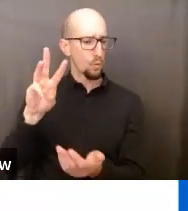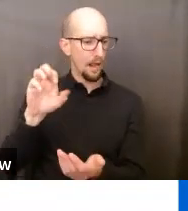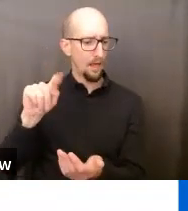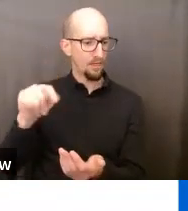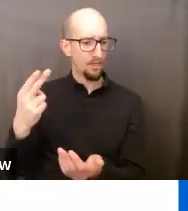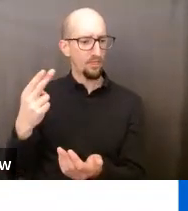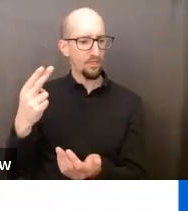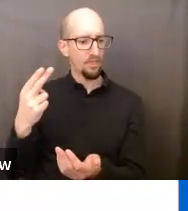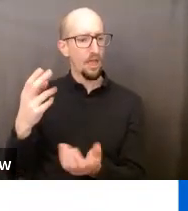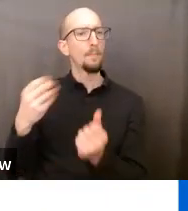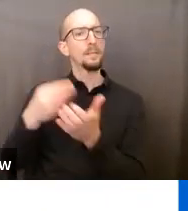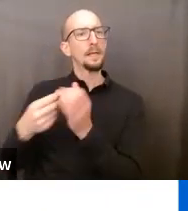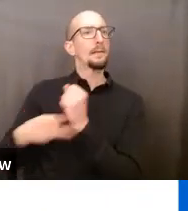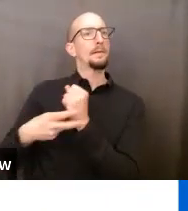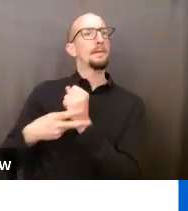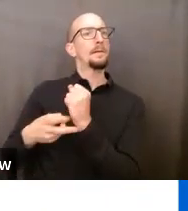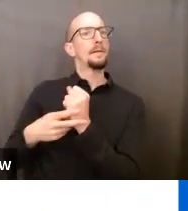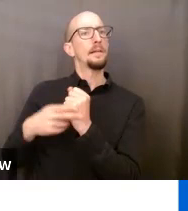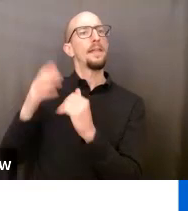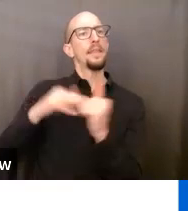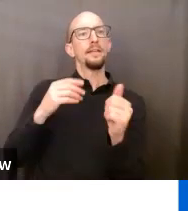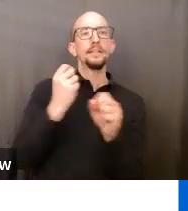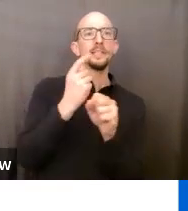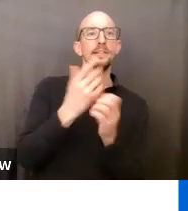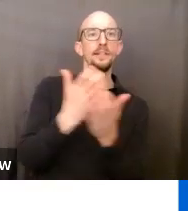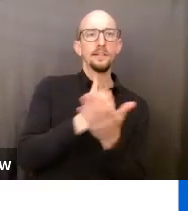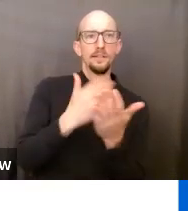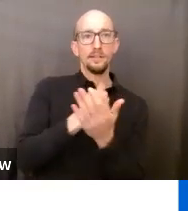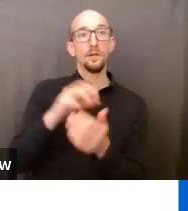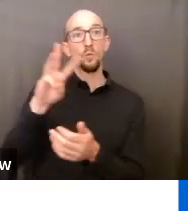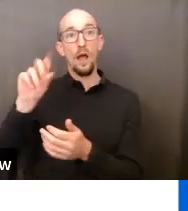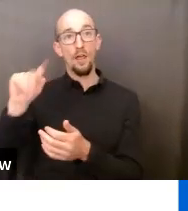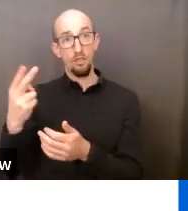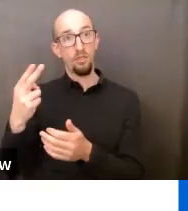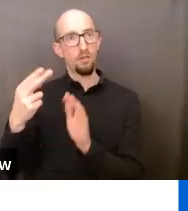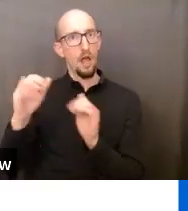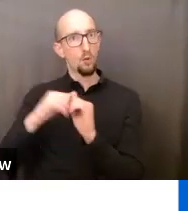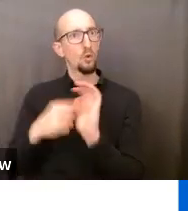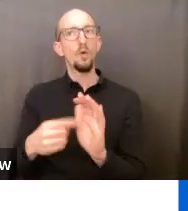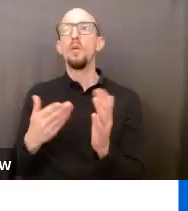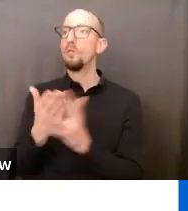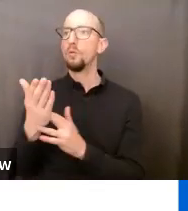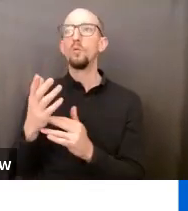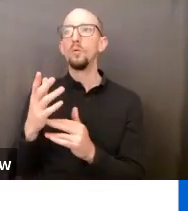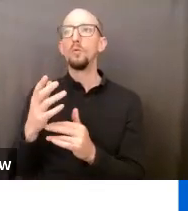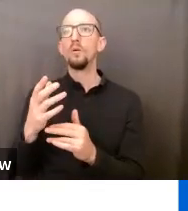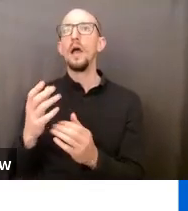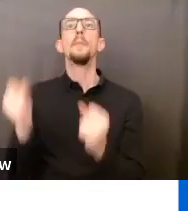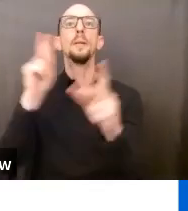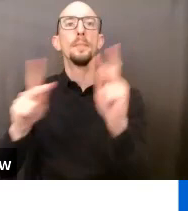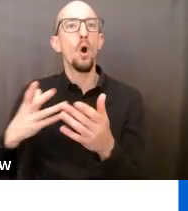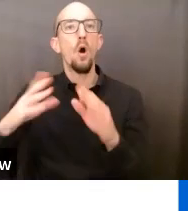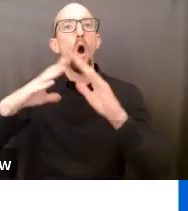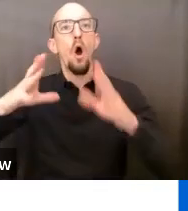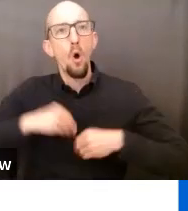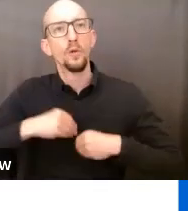Wealth would be indicated by home ownership and other assets versus income, which